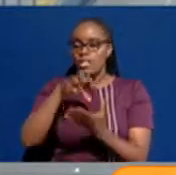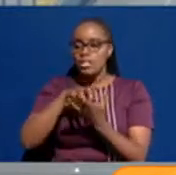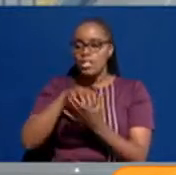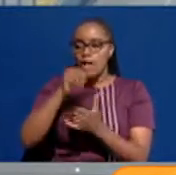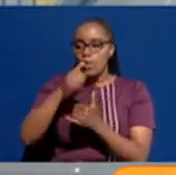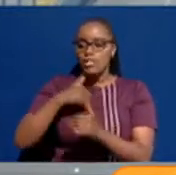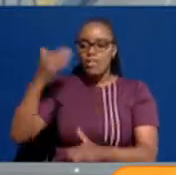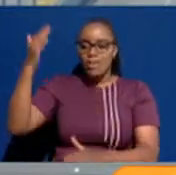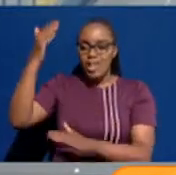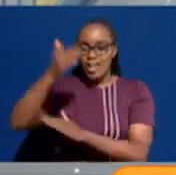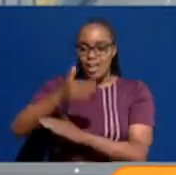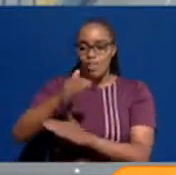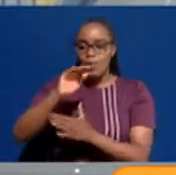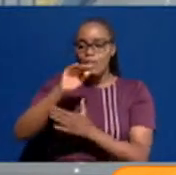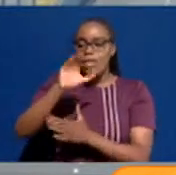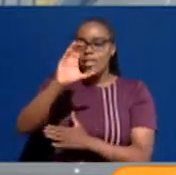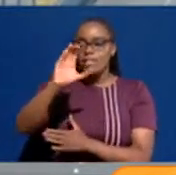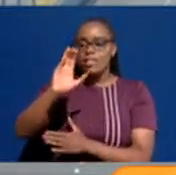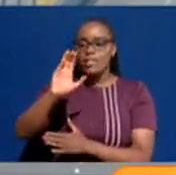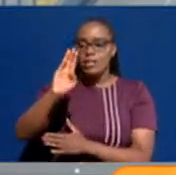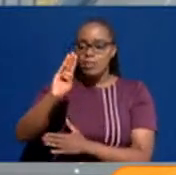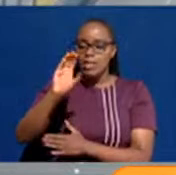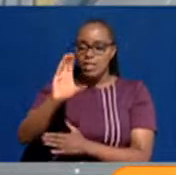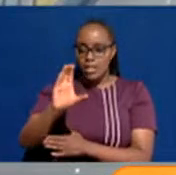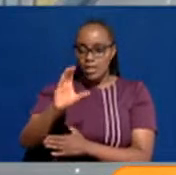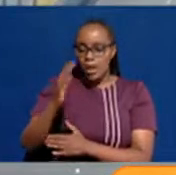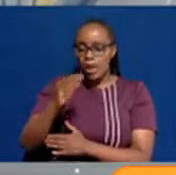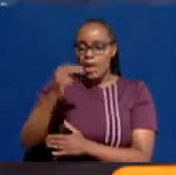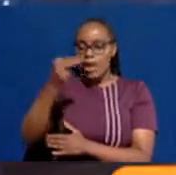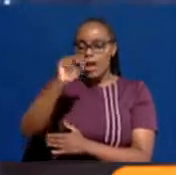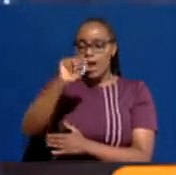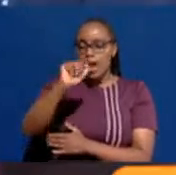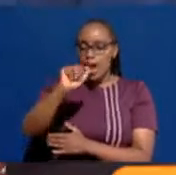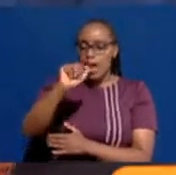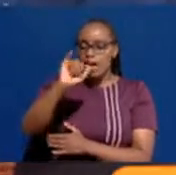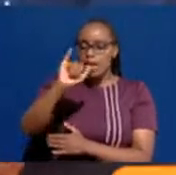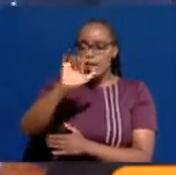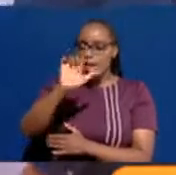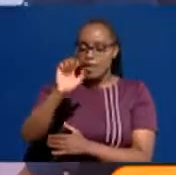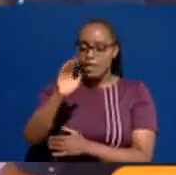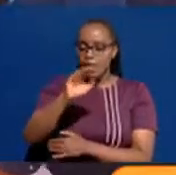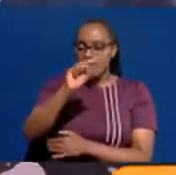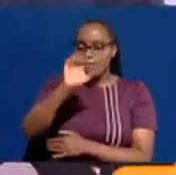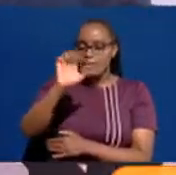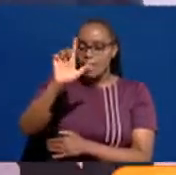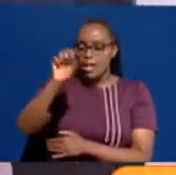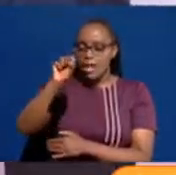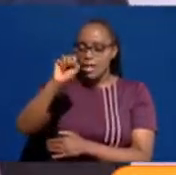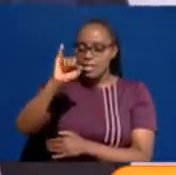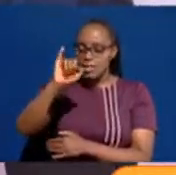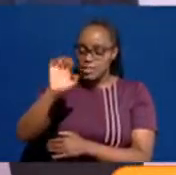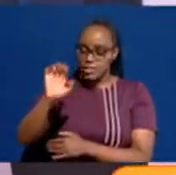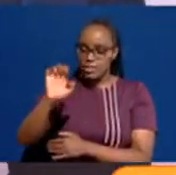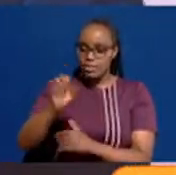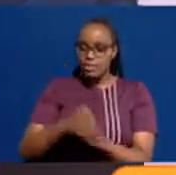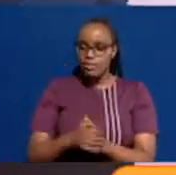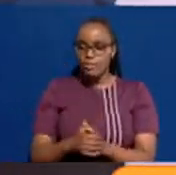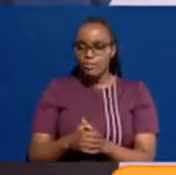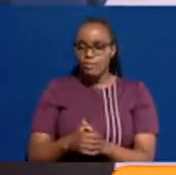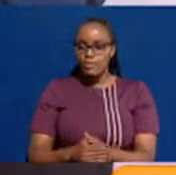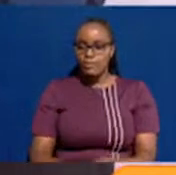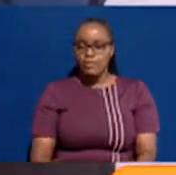lead directly into the central business district along Haile Selassie Avenue. Please receive this as a token of our appreciation.